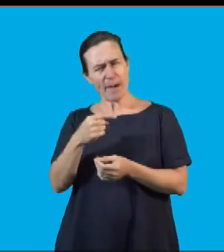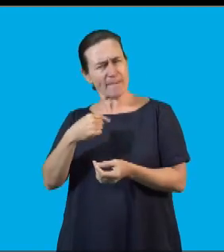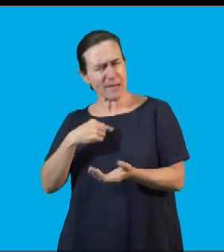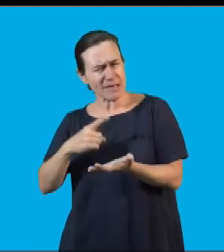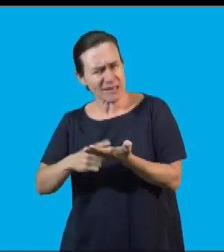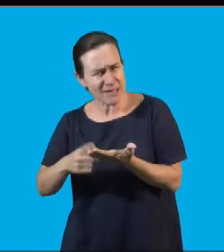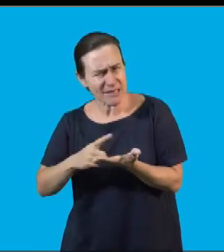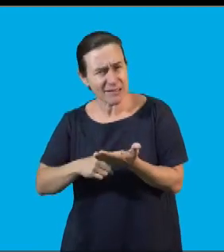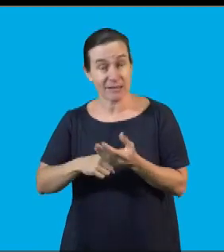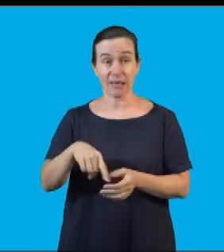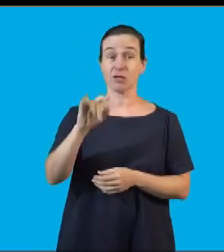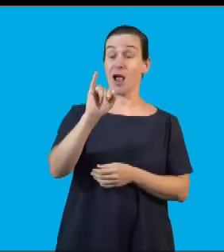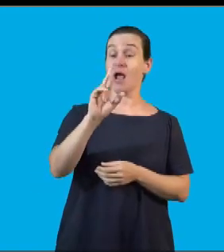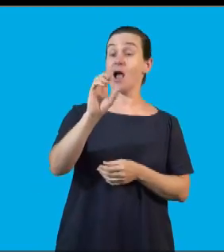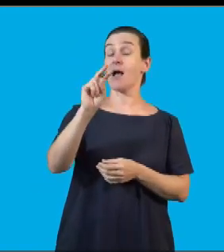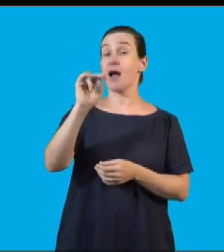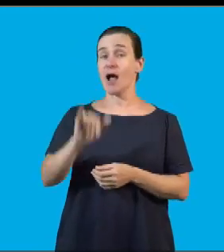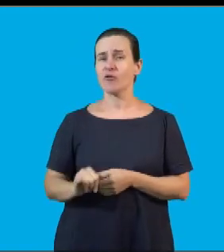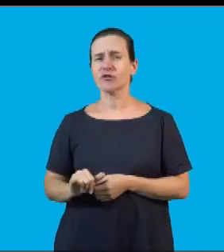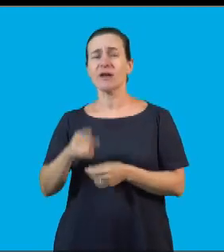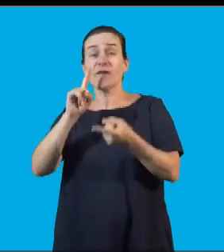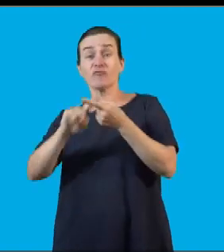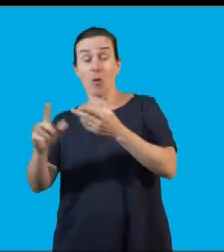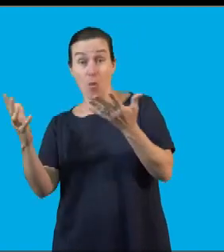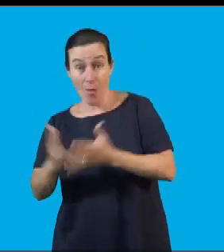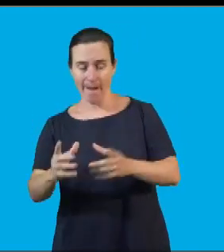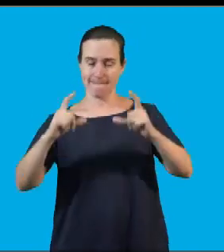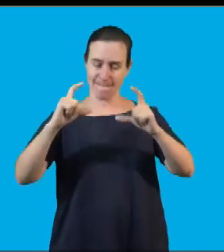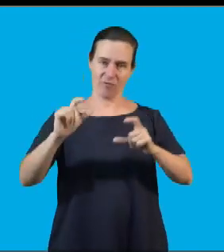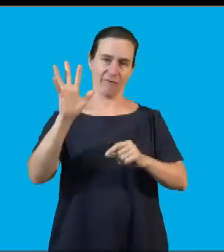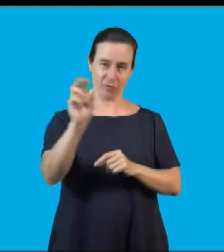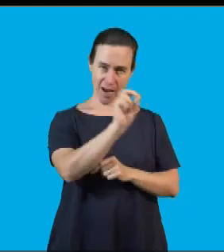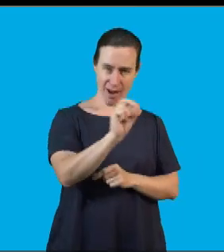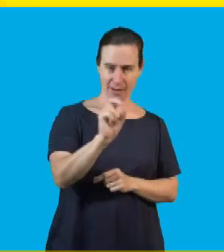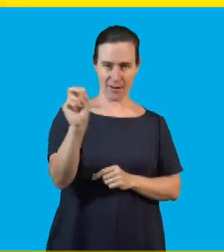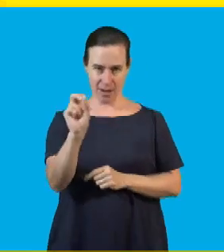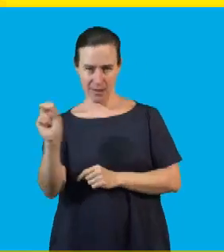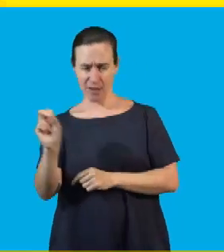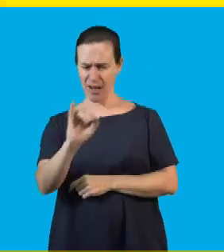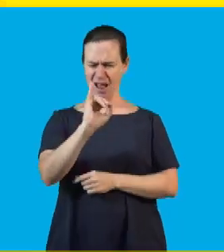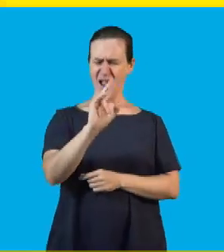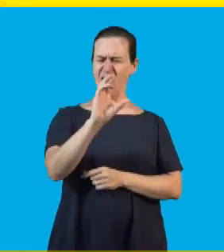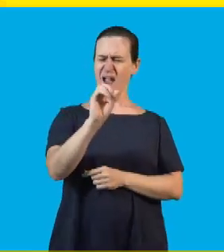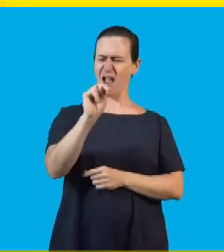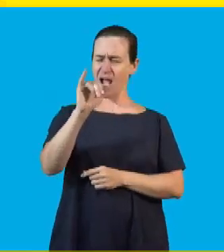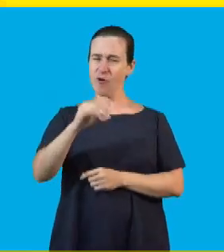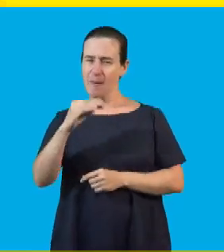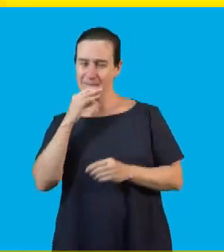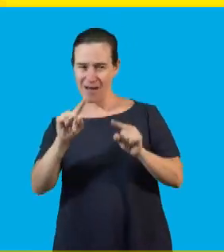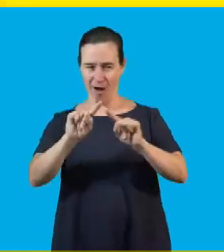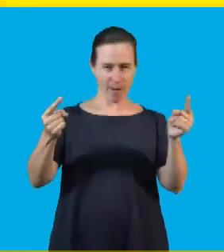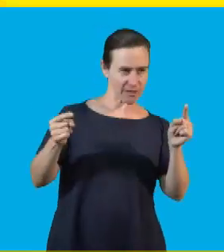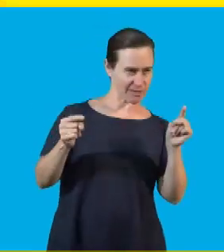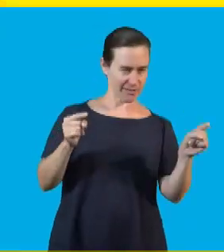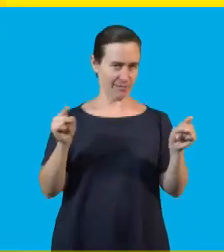your textual reference is paragraph 5. So remember, irony always has a contrast and you have to find the entire